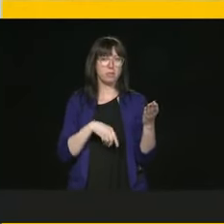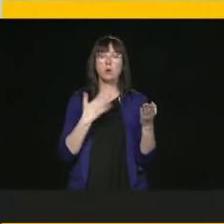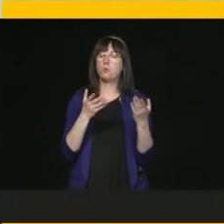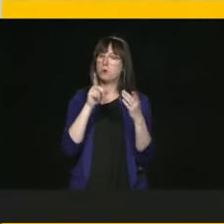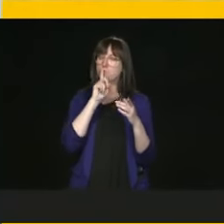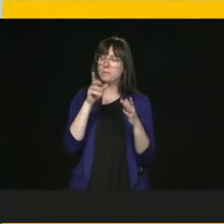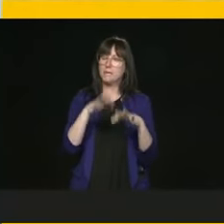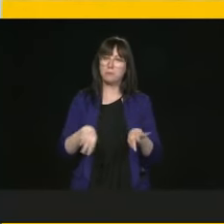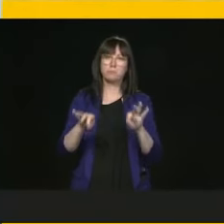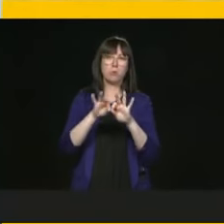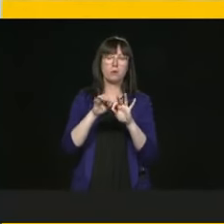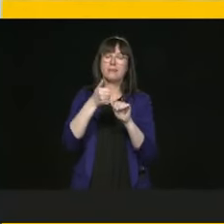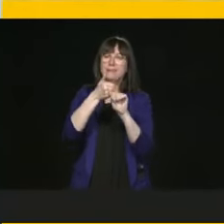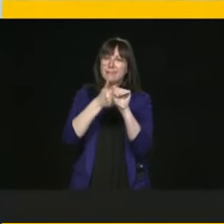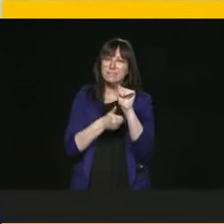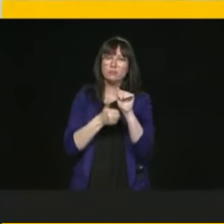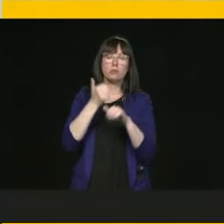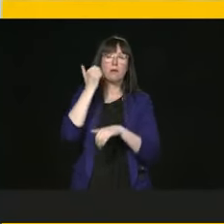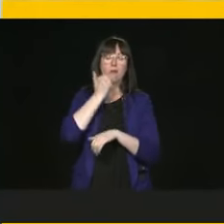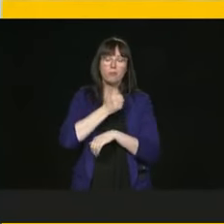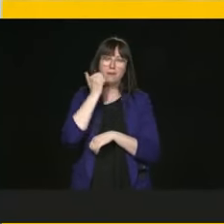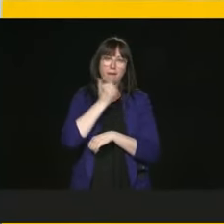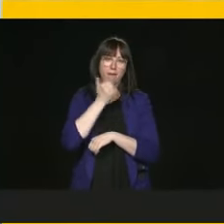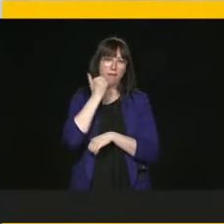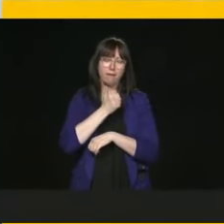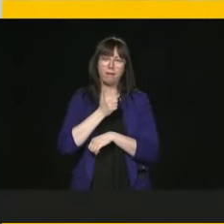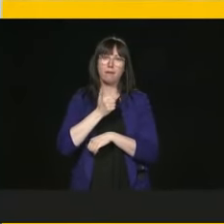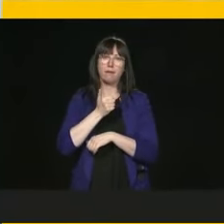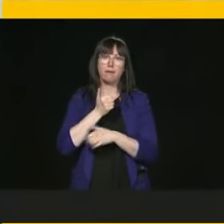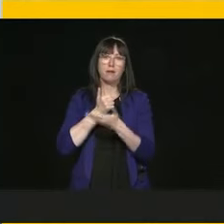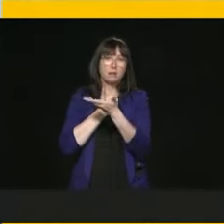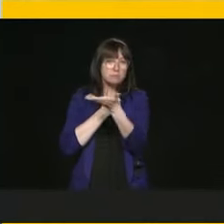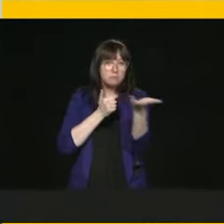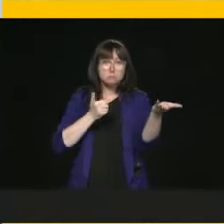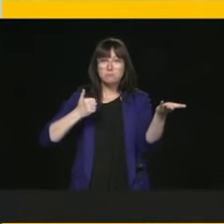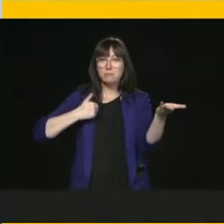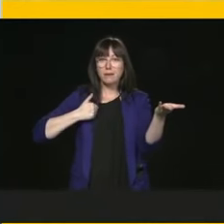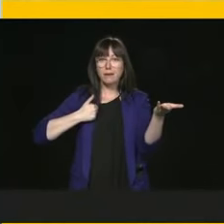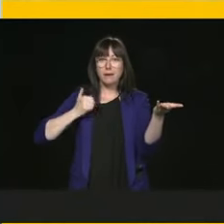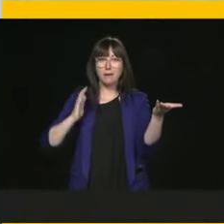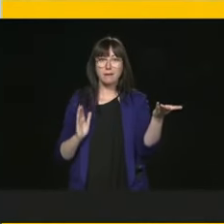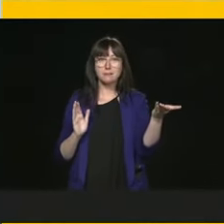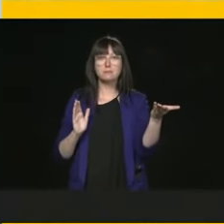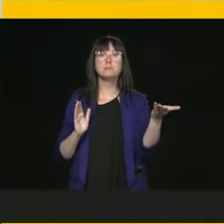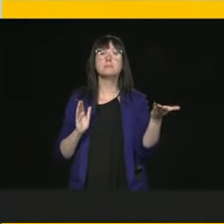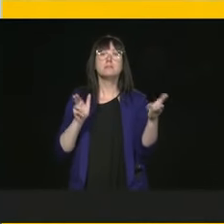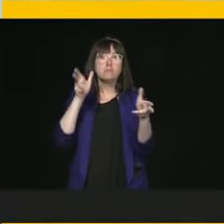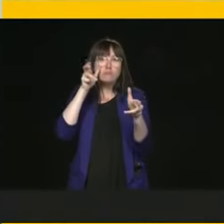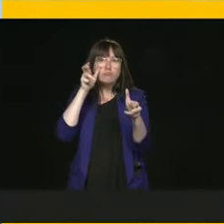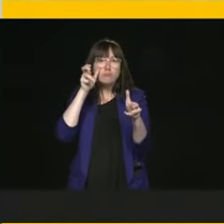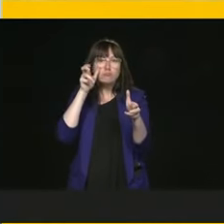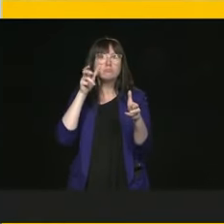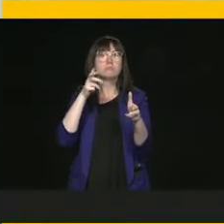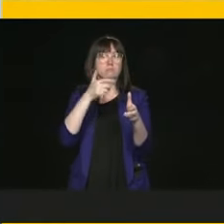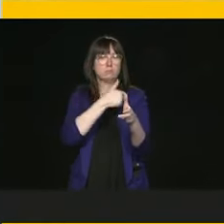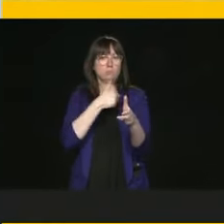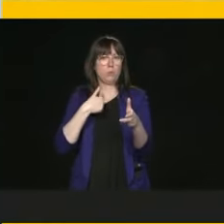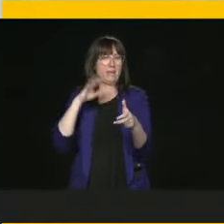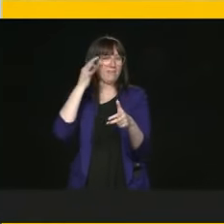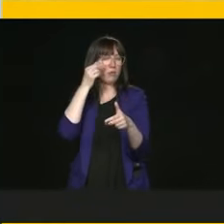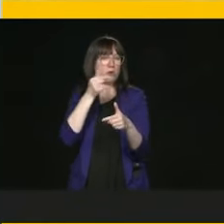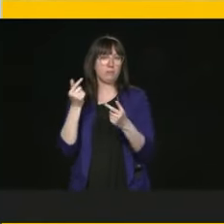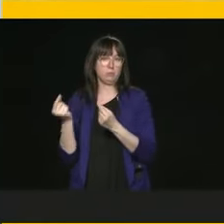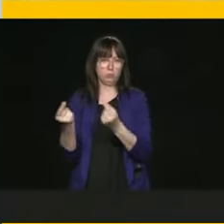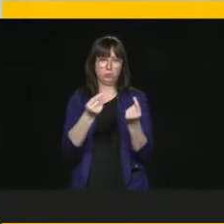that every single day the Canadian public gets informed of measures that we're putting forward. We are